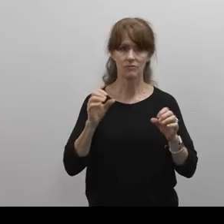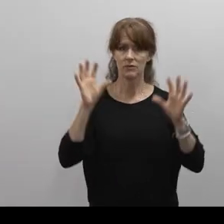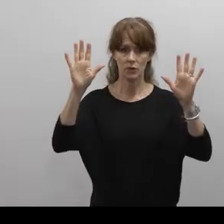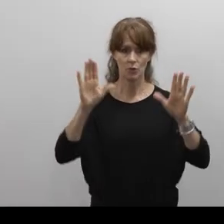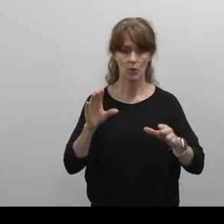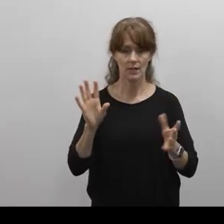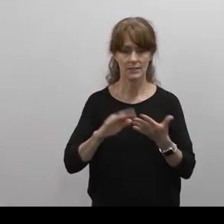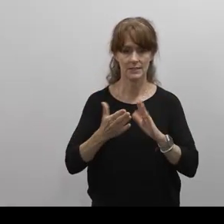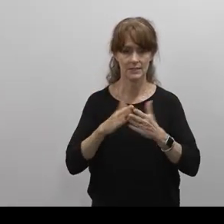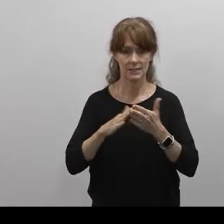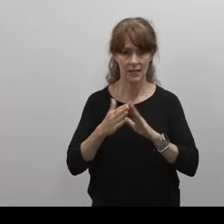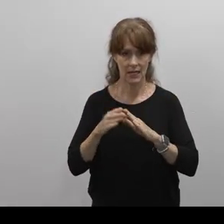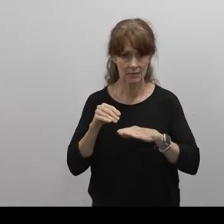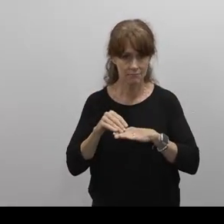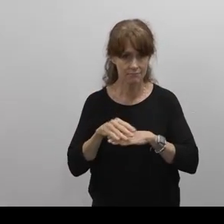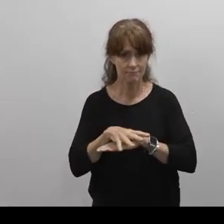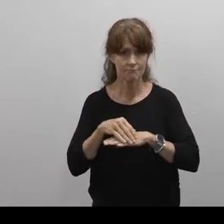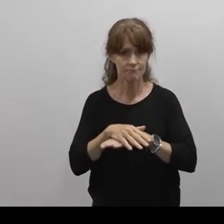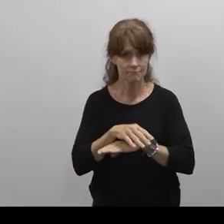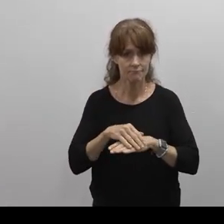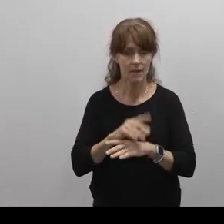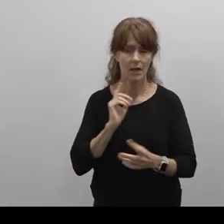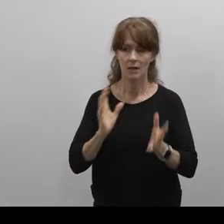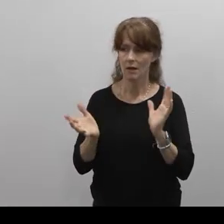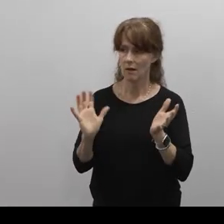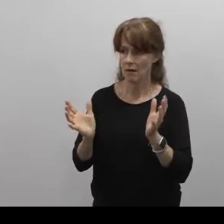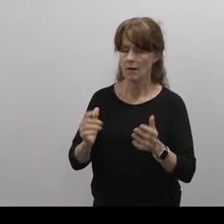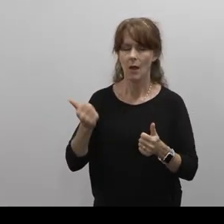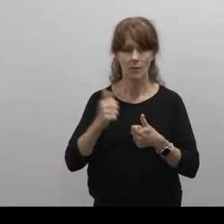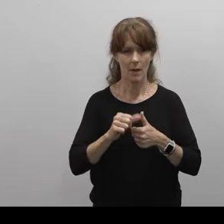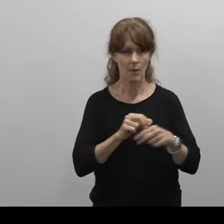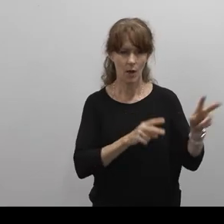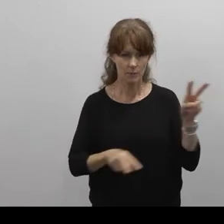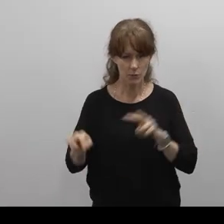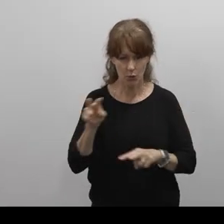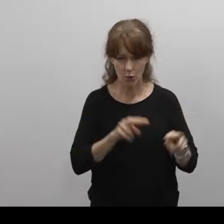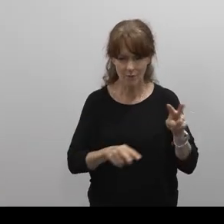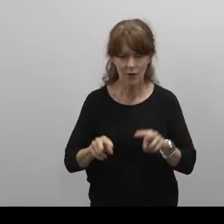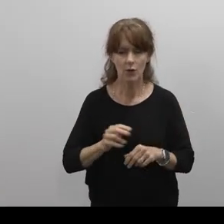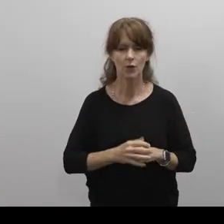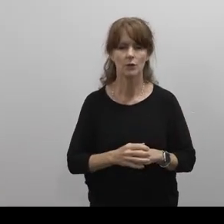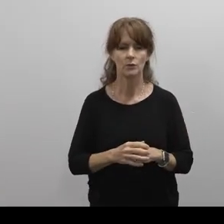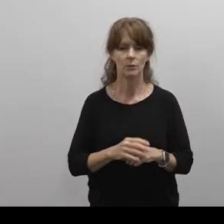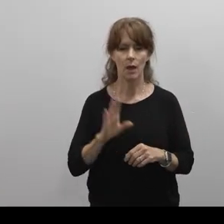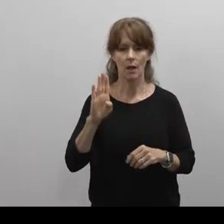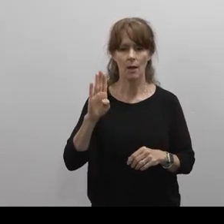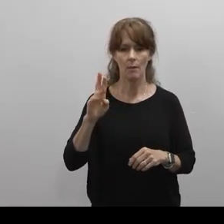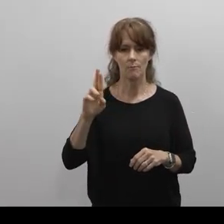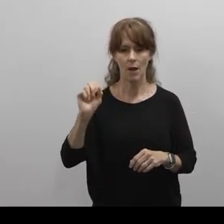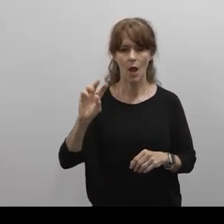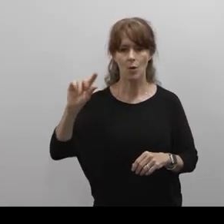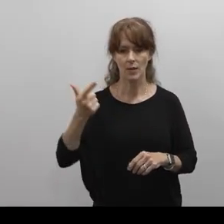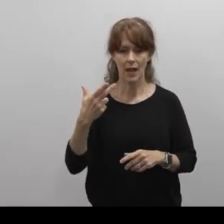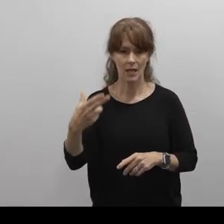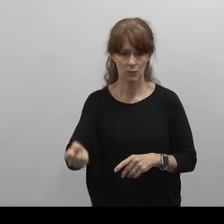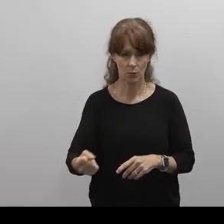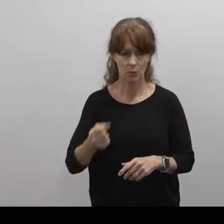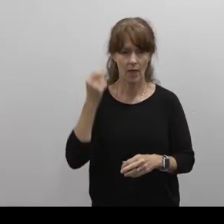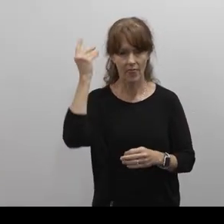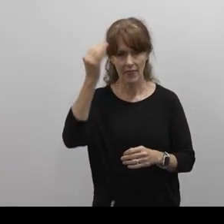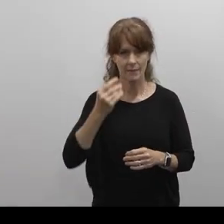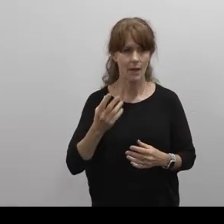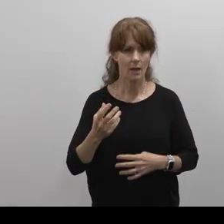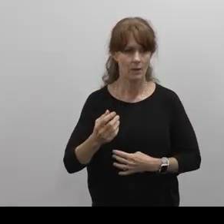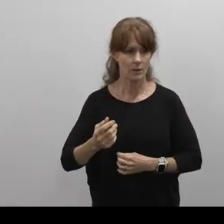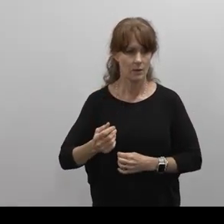facilitate the first dialogue. I can remember we had observers in that process. We were at Browning High School, really just thinking about what we